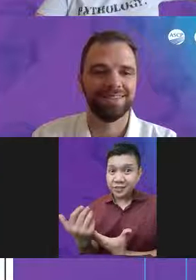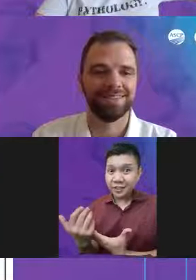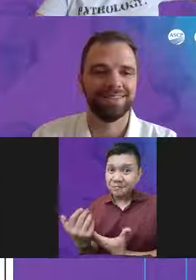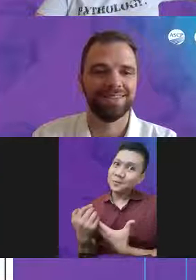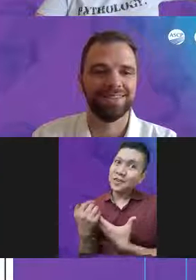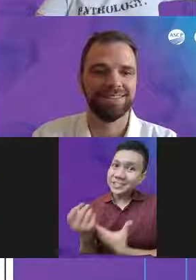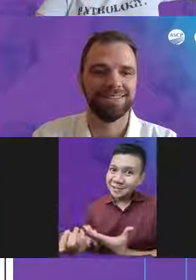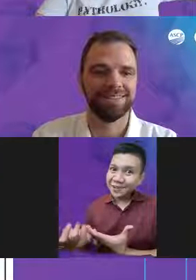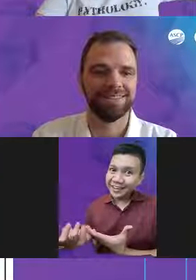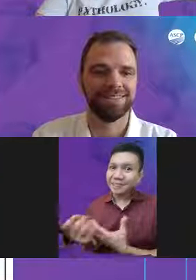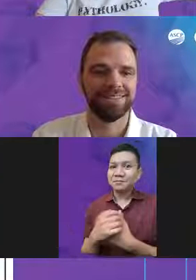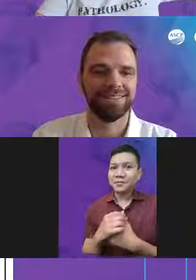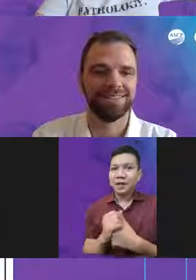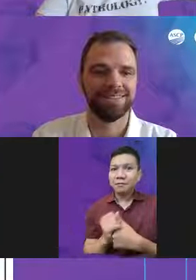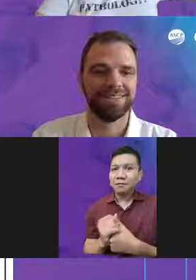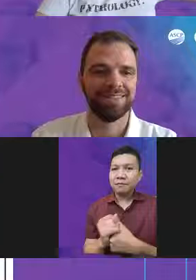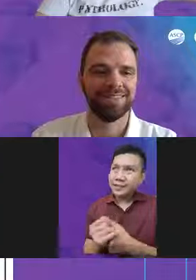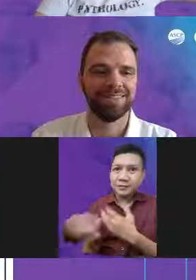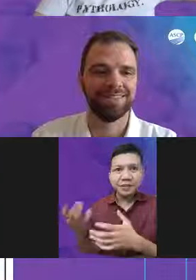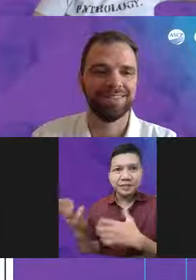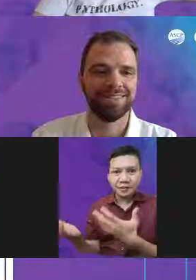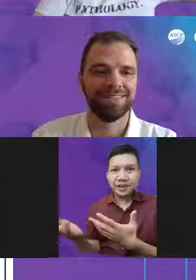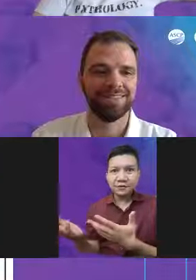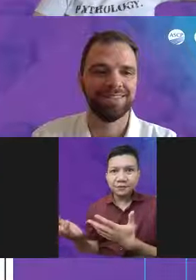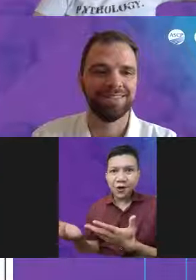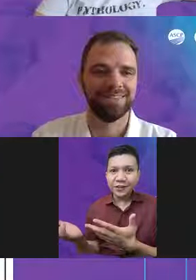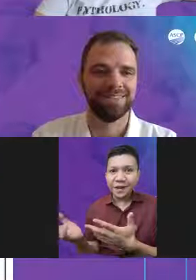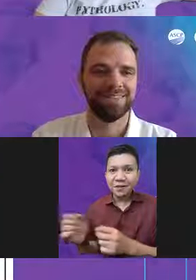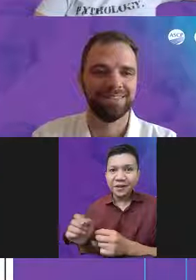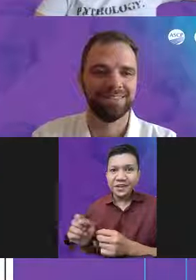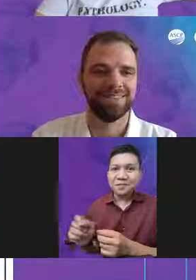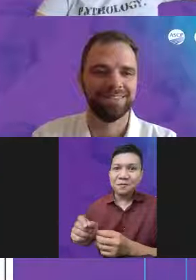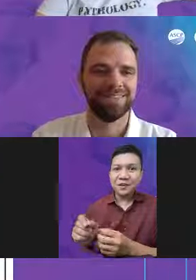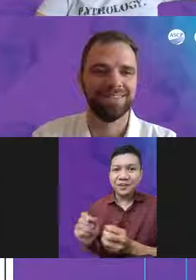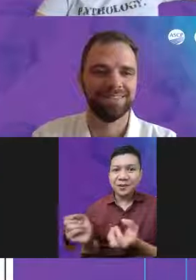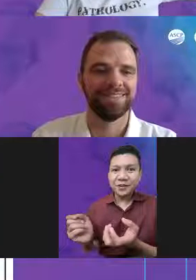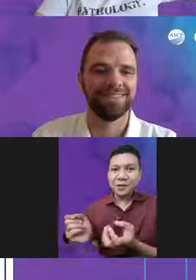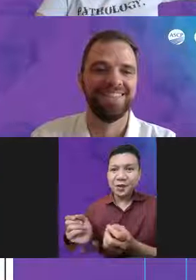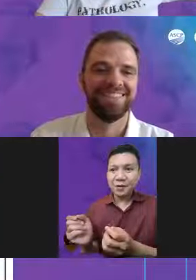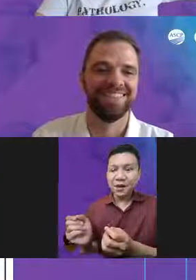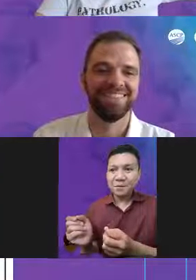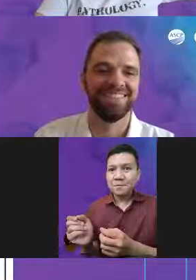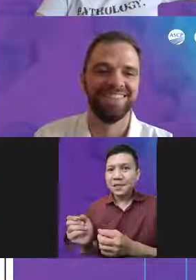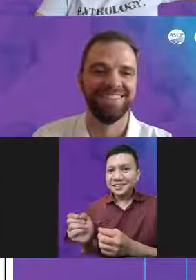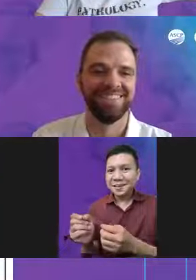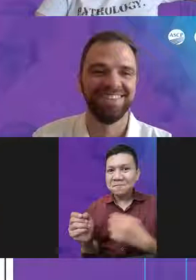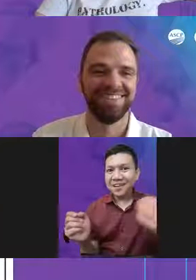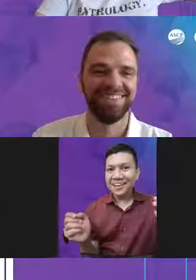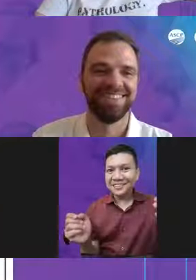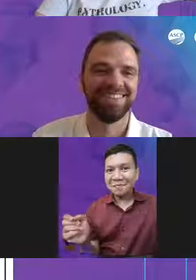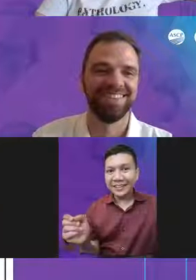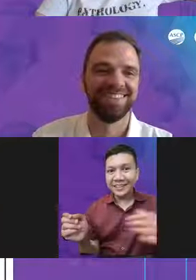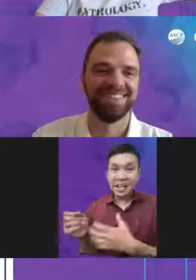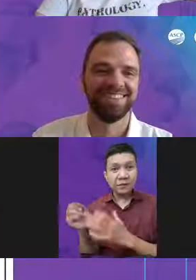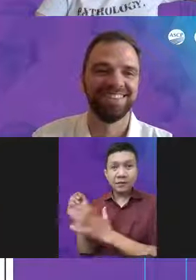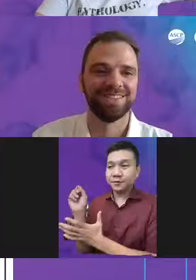want to see it, you can simulate it. And I guess it's getting to fall now. So, but you know how